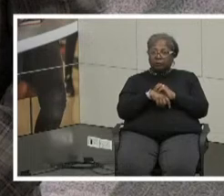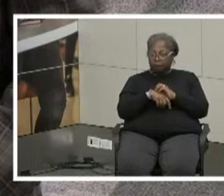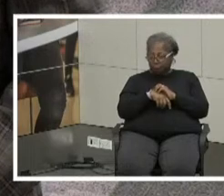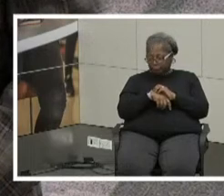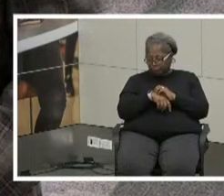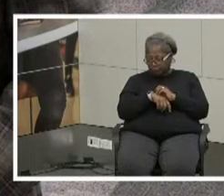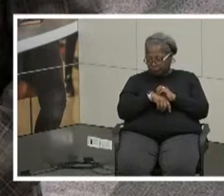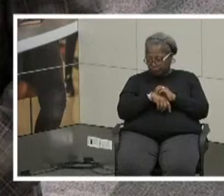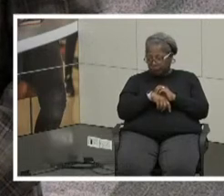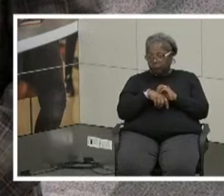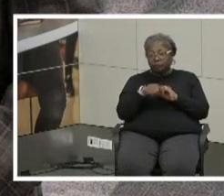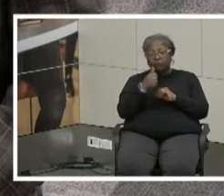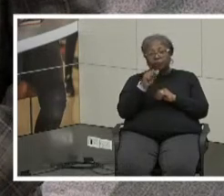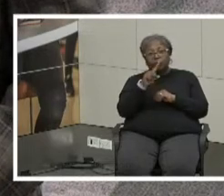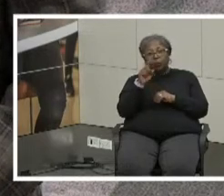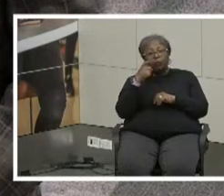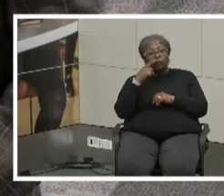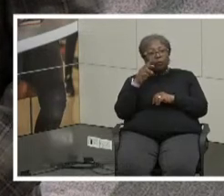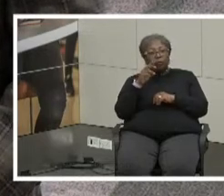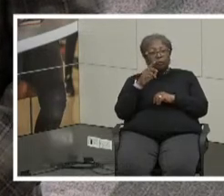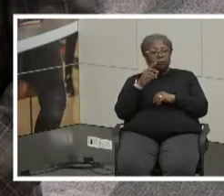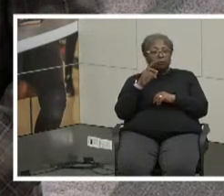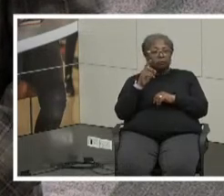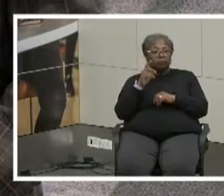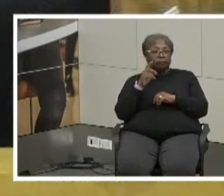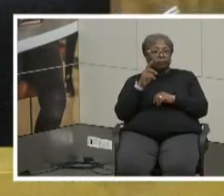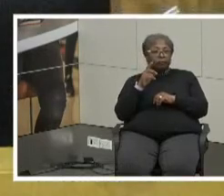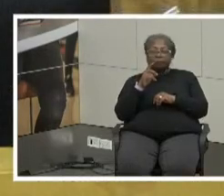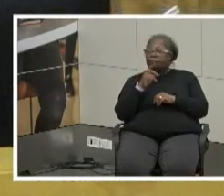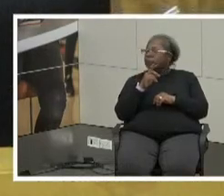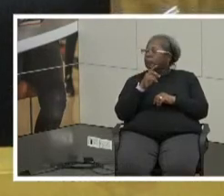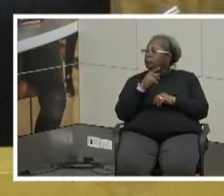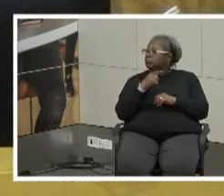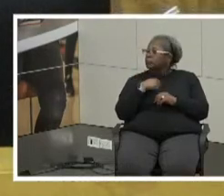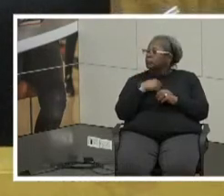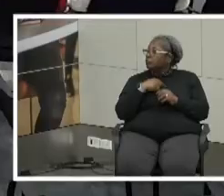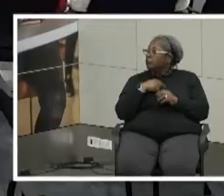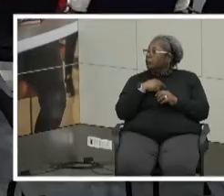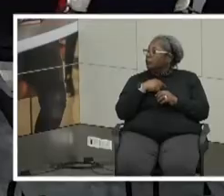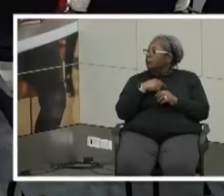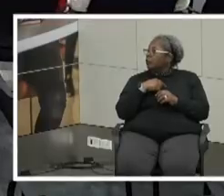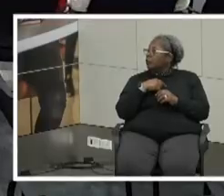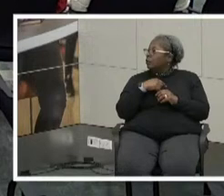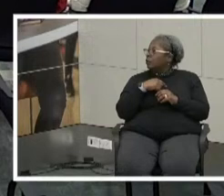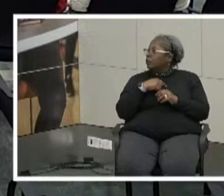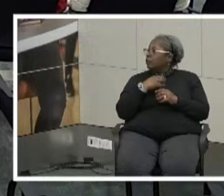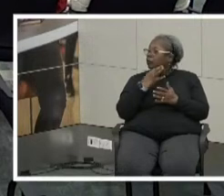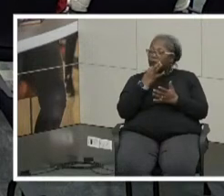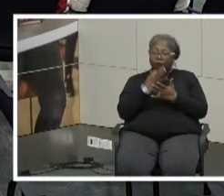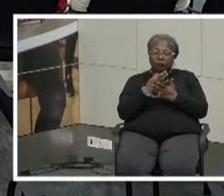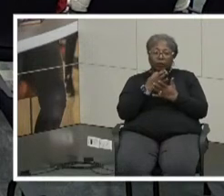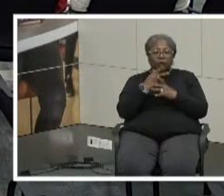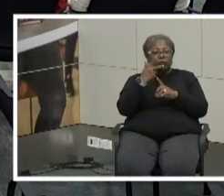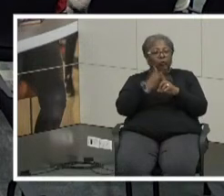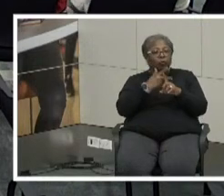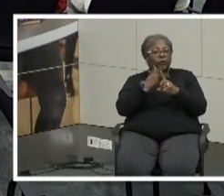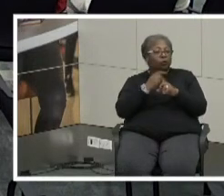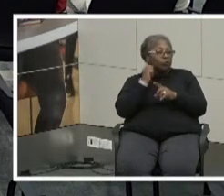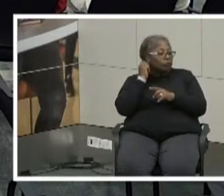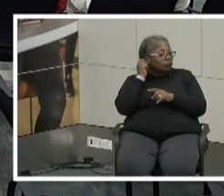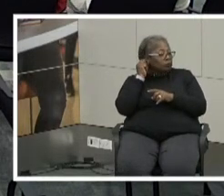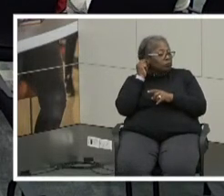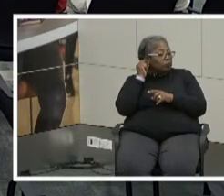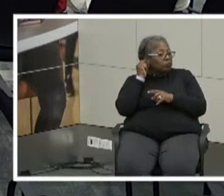detail any questions for my colleagues Mr Martinez yeah I'm looking at the uh quarterly financial report seeing as